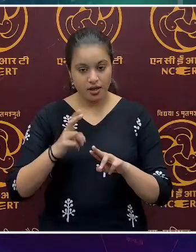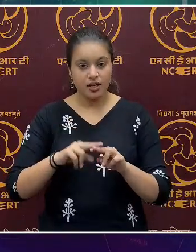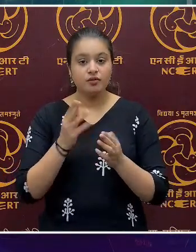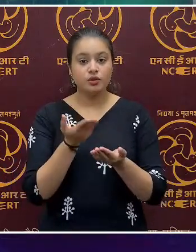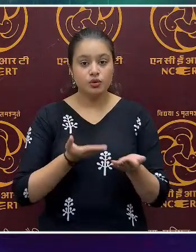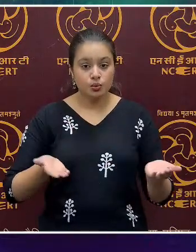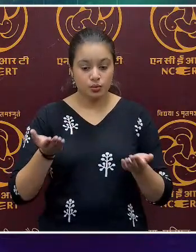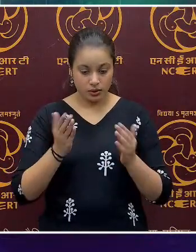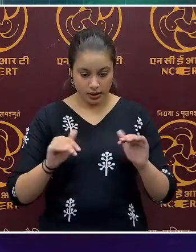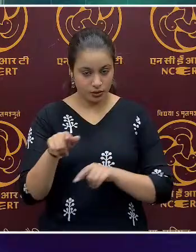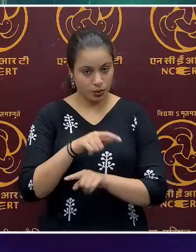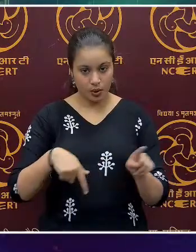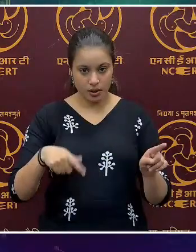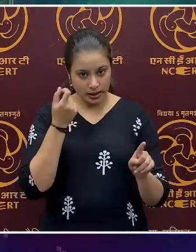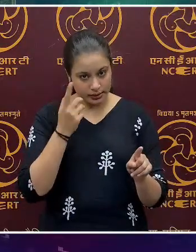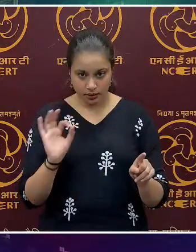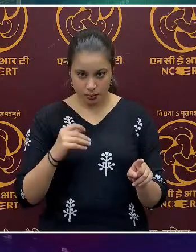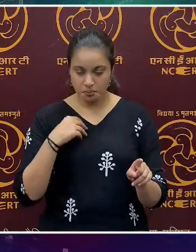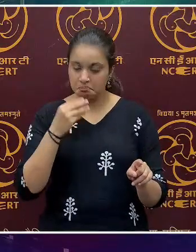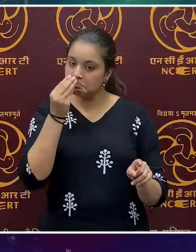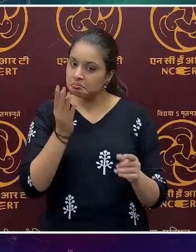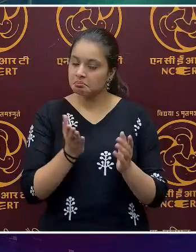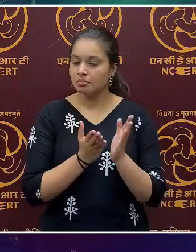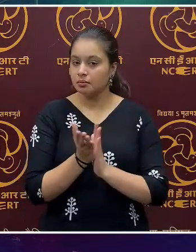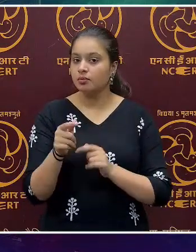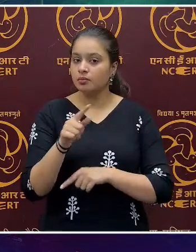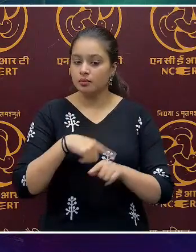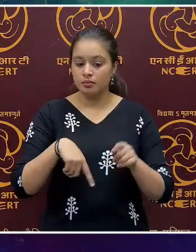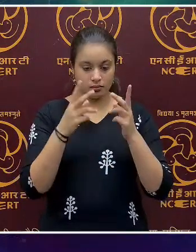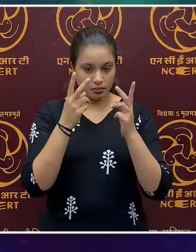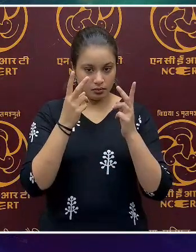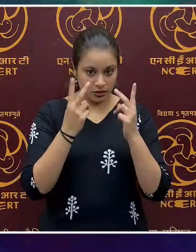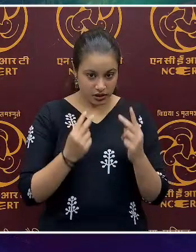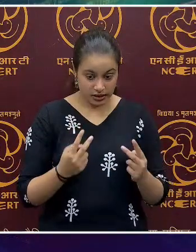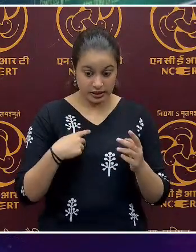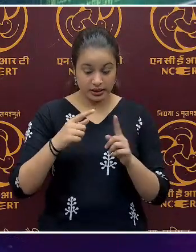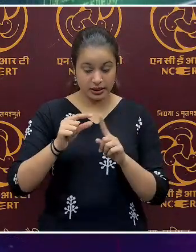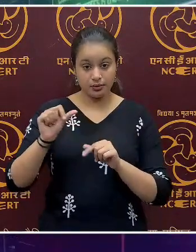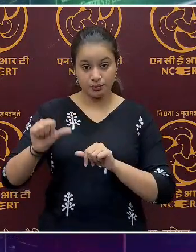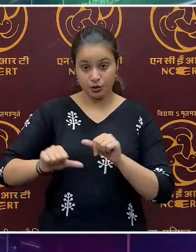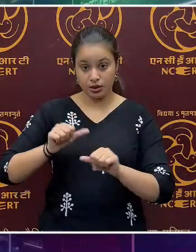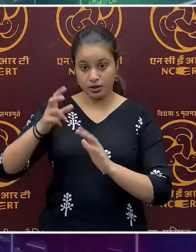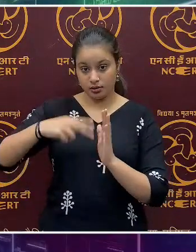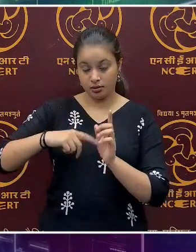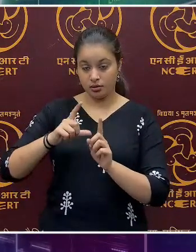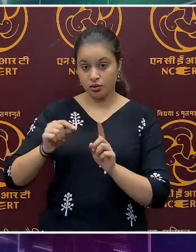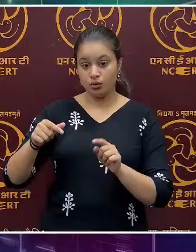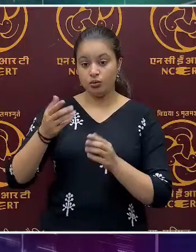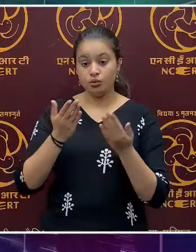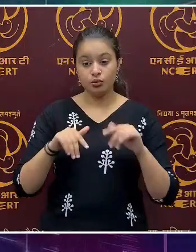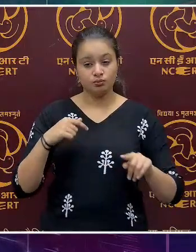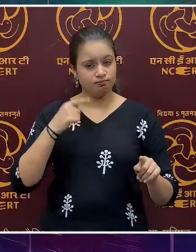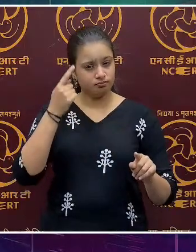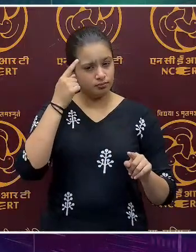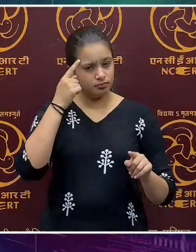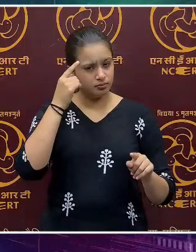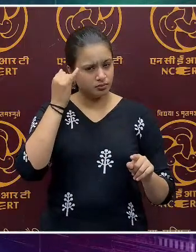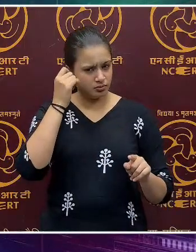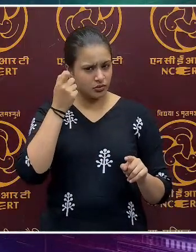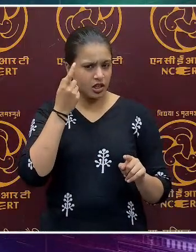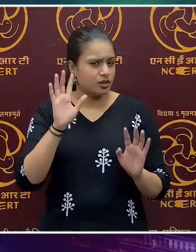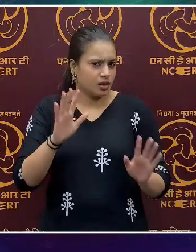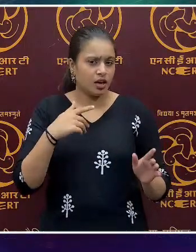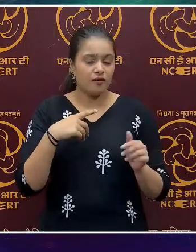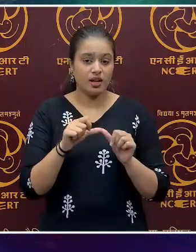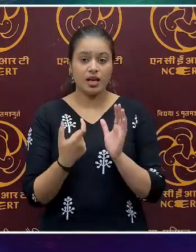code, Python code, so he can easily go through this procedure. So the student will get the idea okay, what is ARR